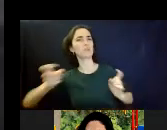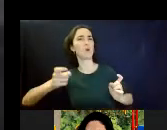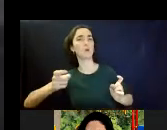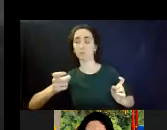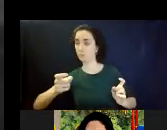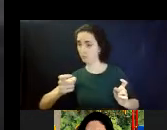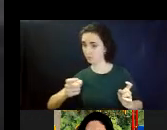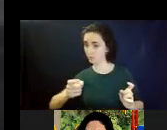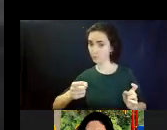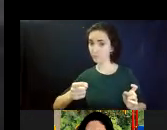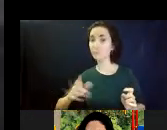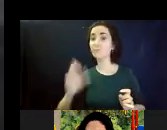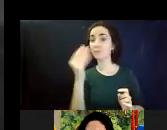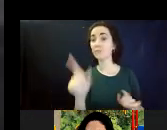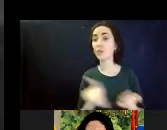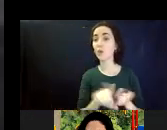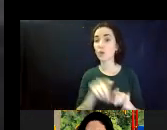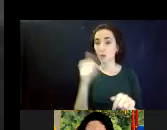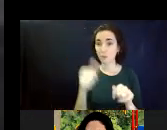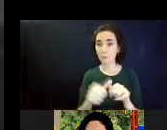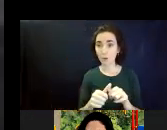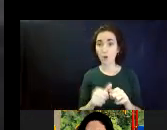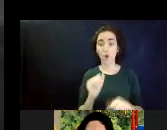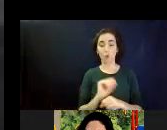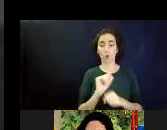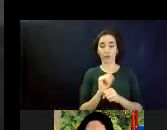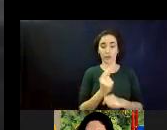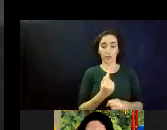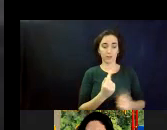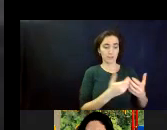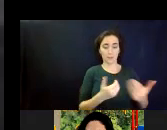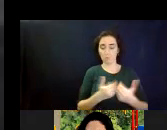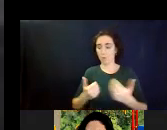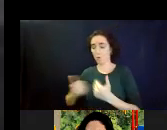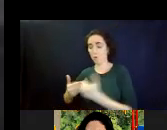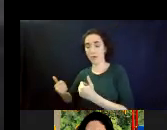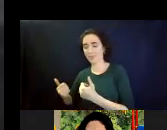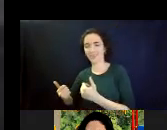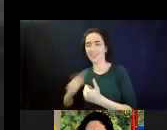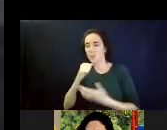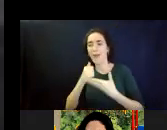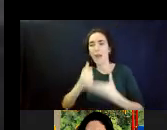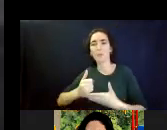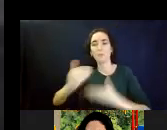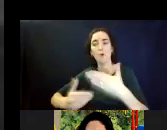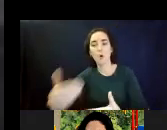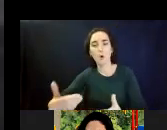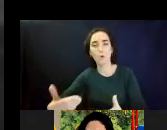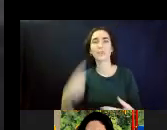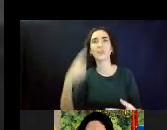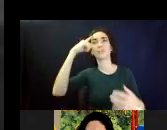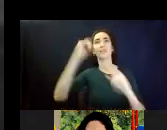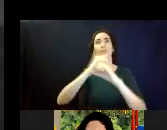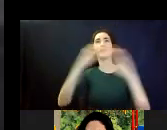in silos doesn't help to push our movement forward. The silo of comparison can apply to agencies that serve the